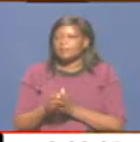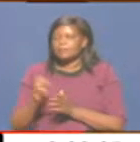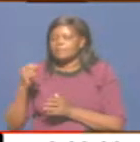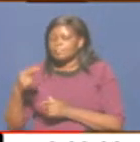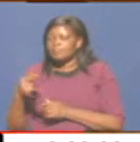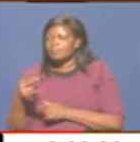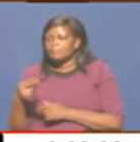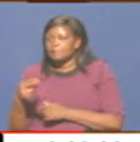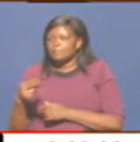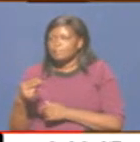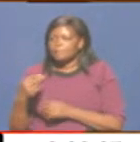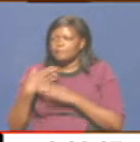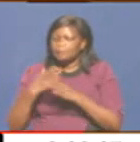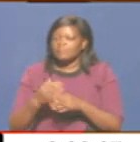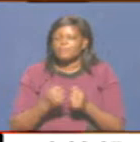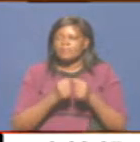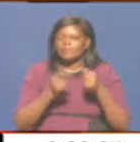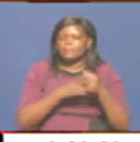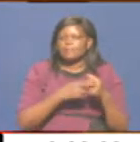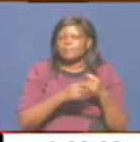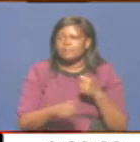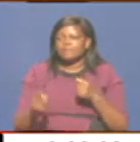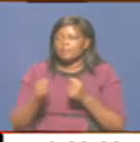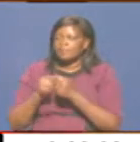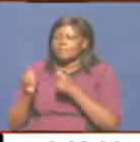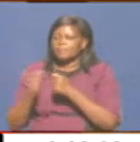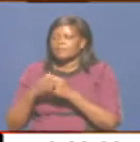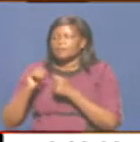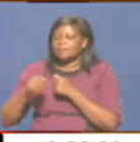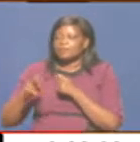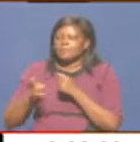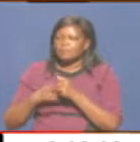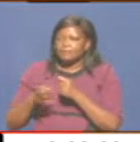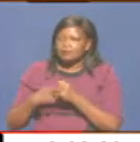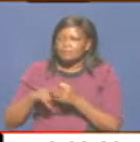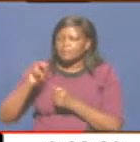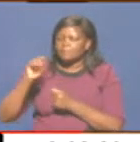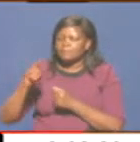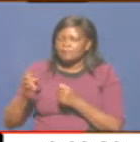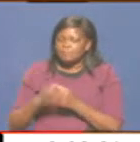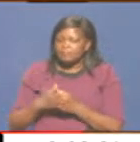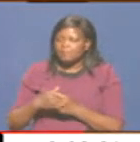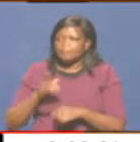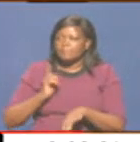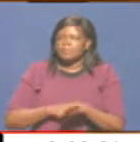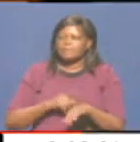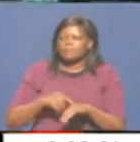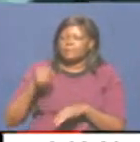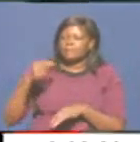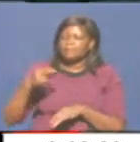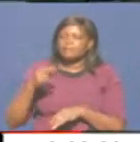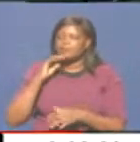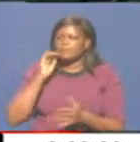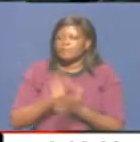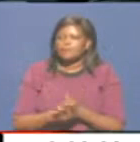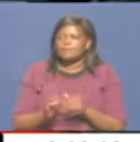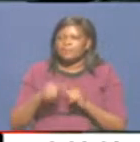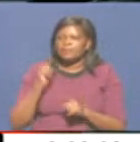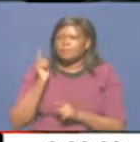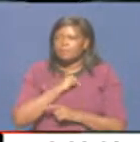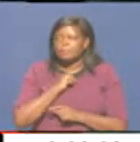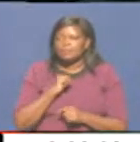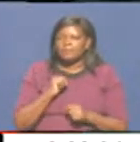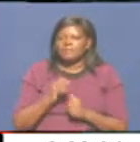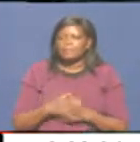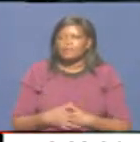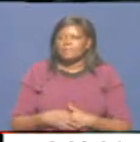Wairimu, between the 17th to 19th of July 2019, the time Cohen is believed to have been killed. Elsewhere,